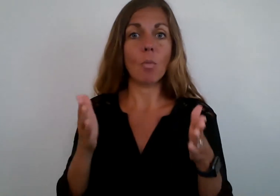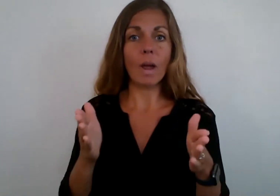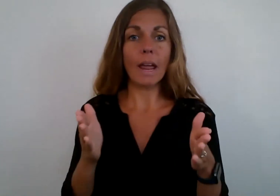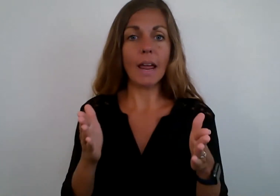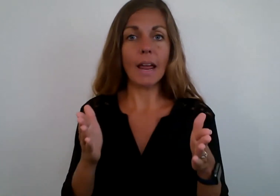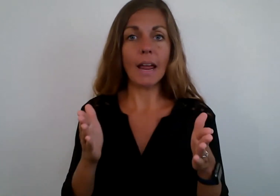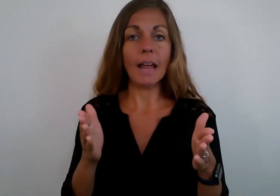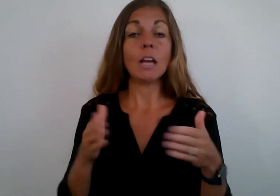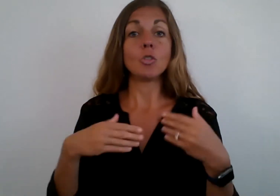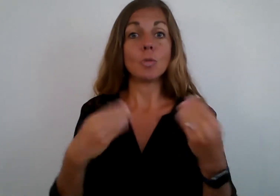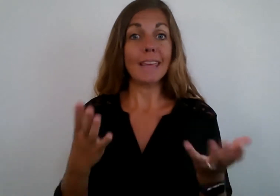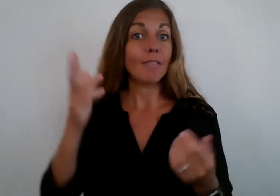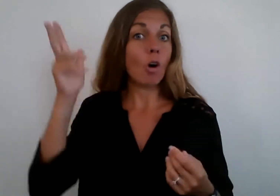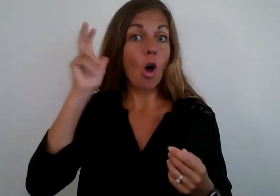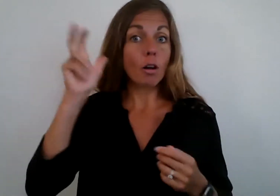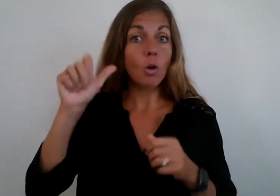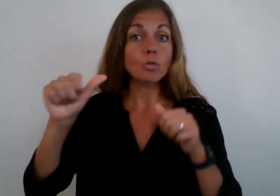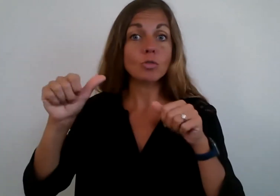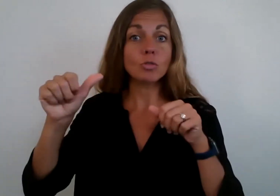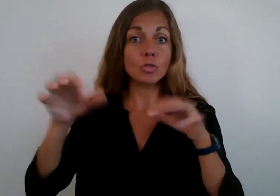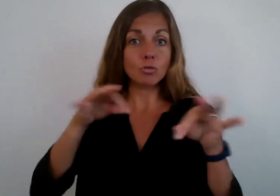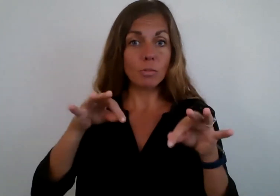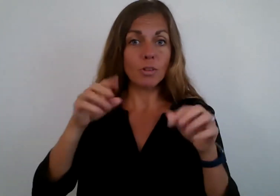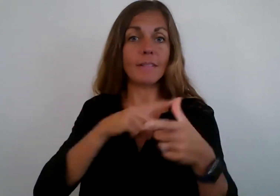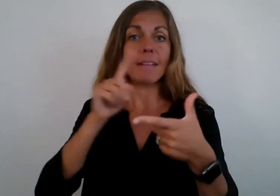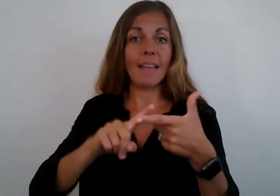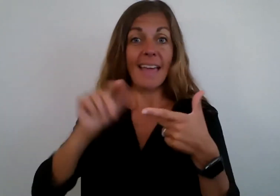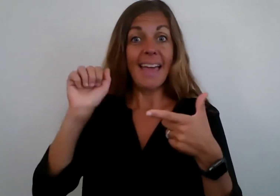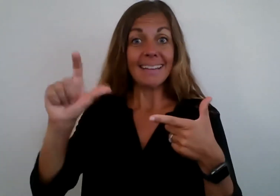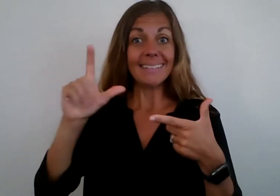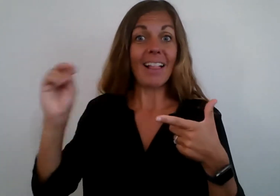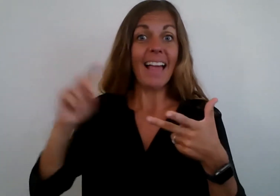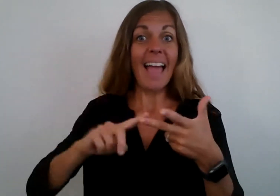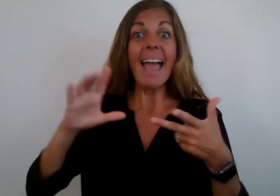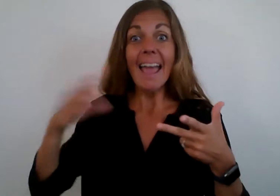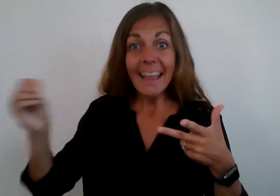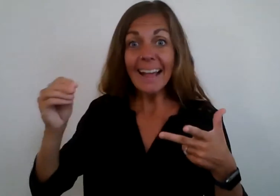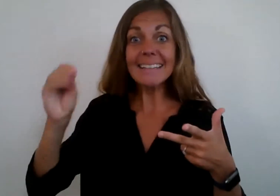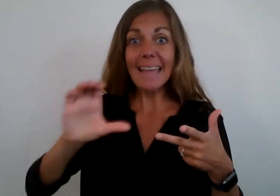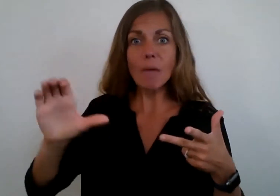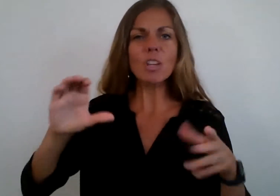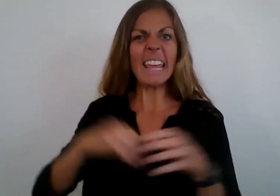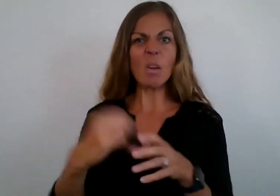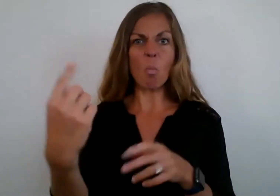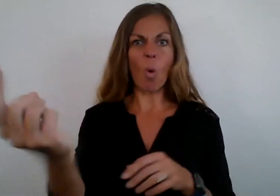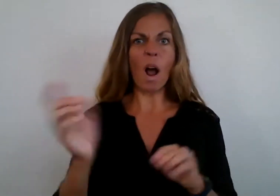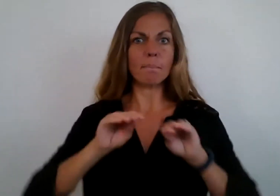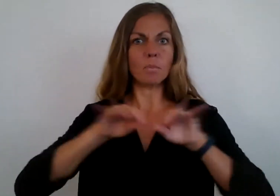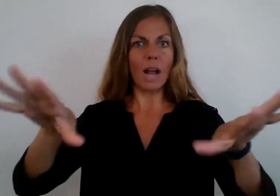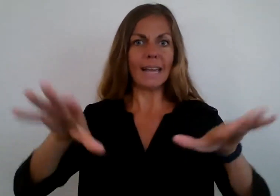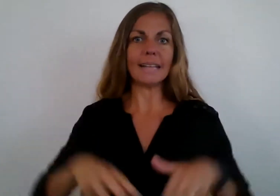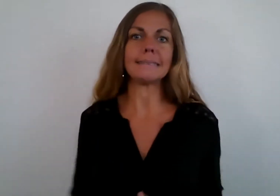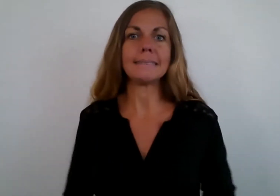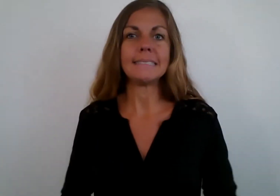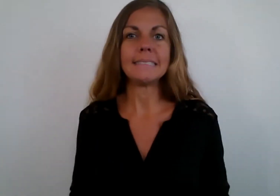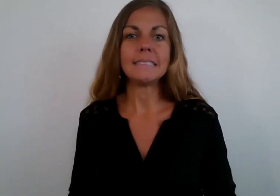provide audio description, ASL, and closed captioning within a single broadcast.